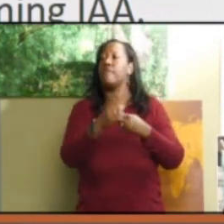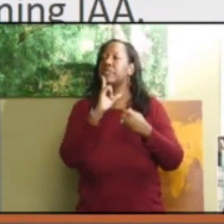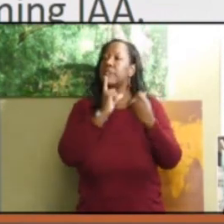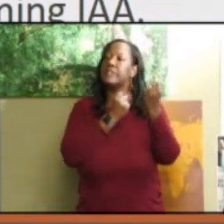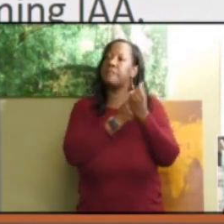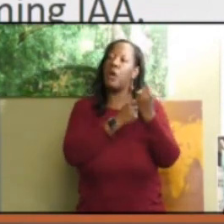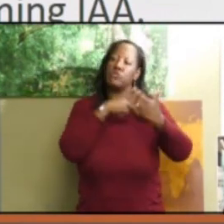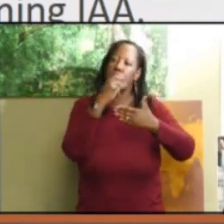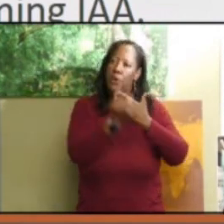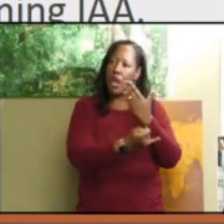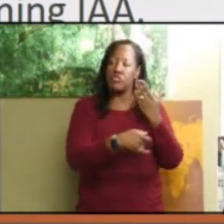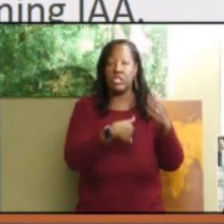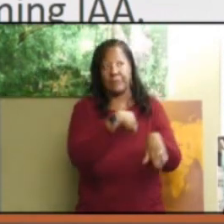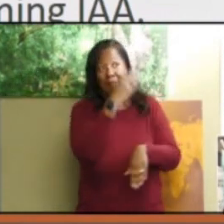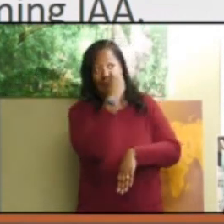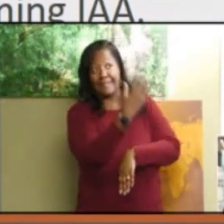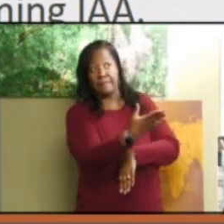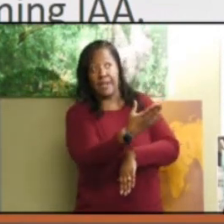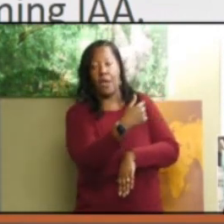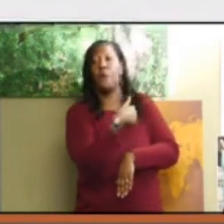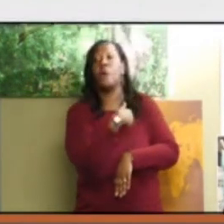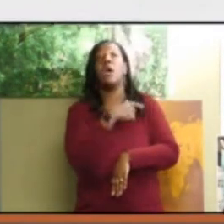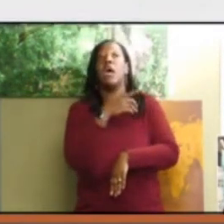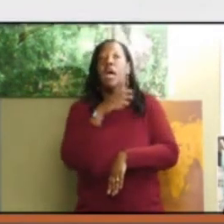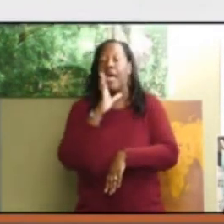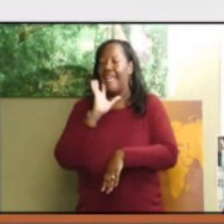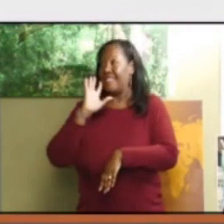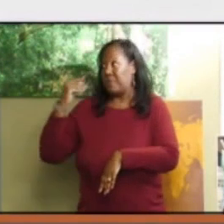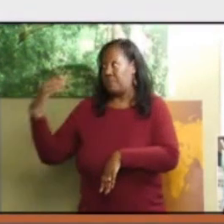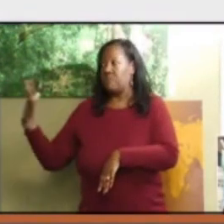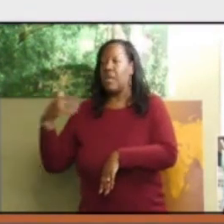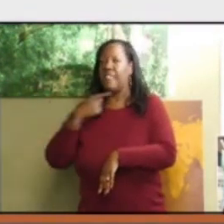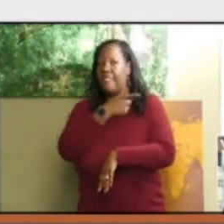them know that an IAA is forthcoming.